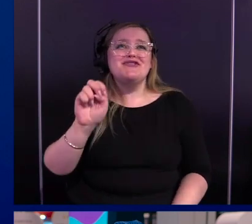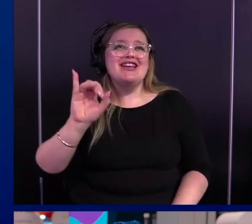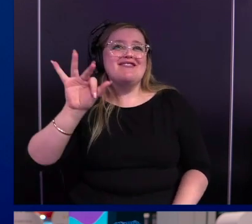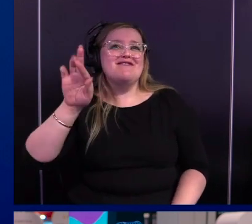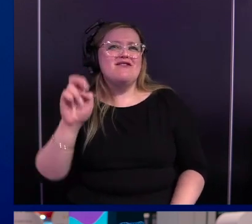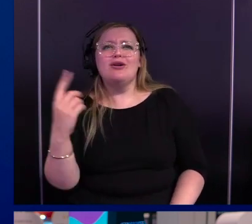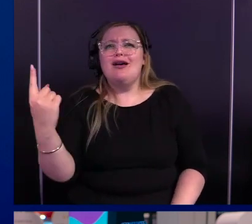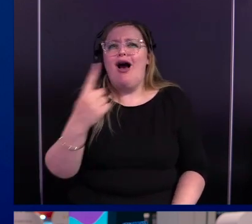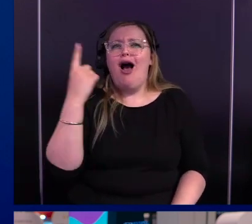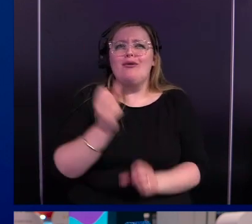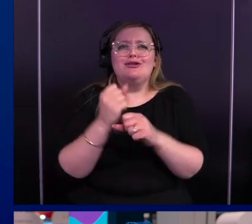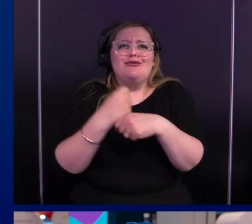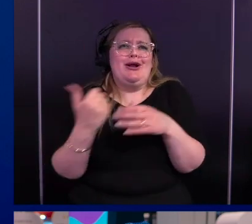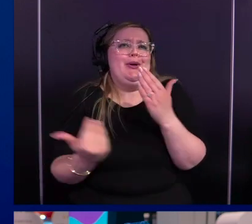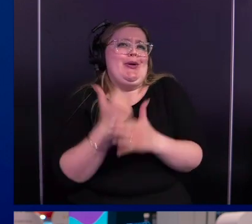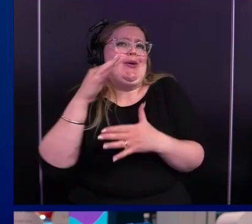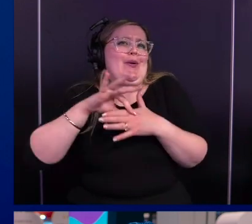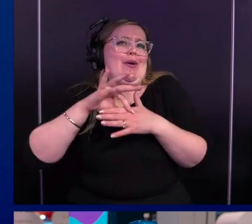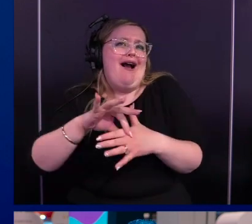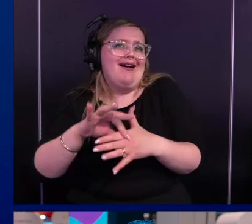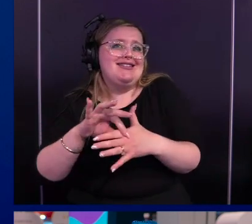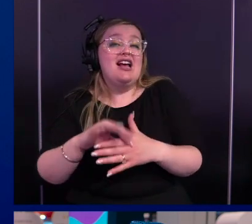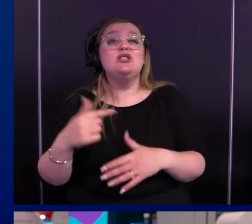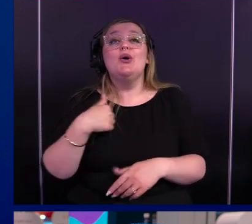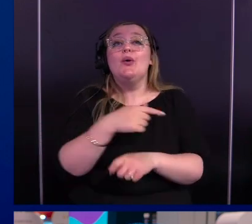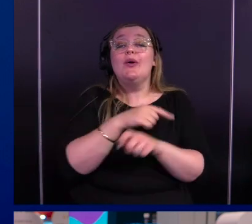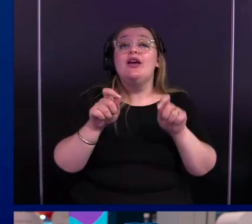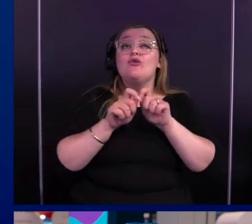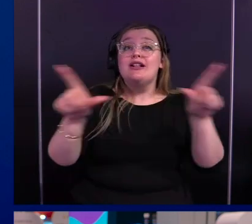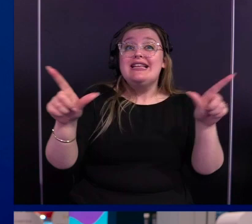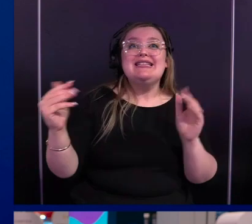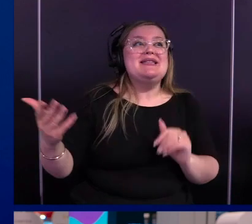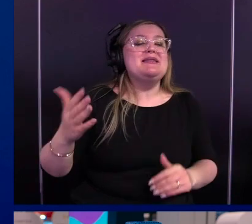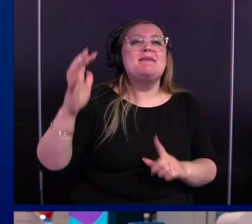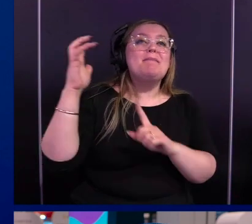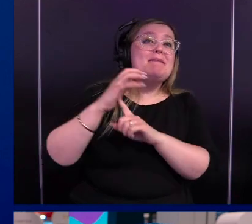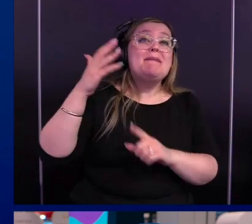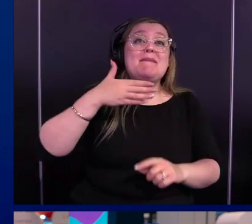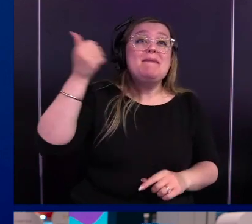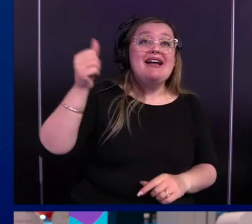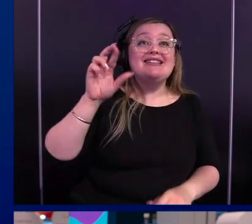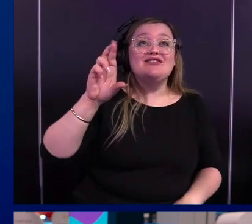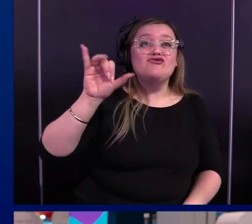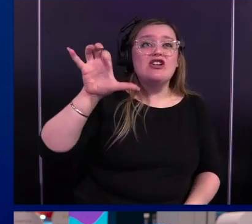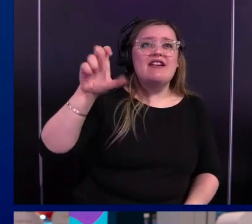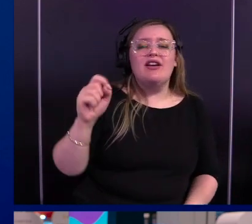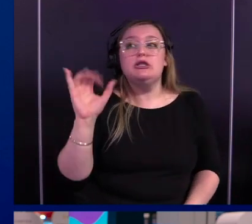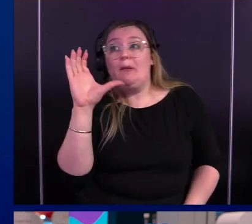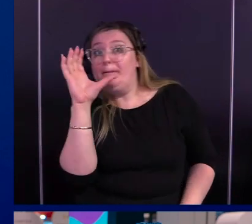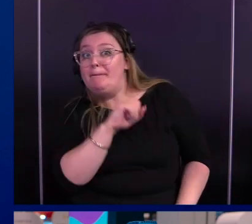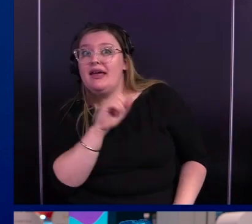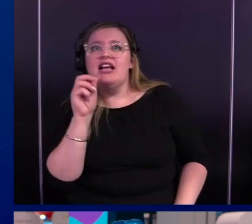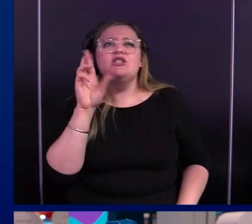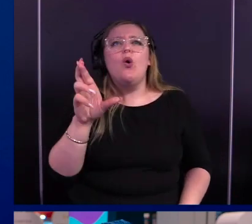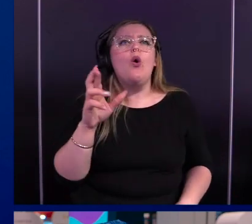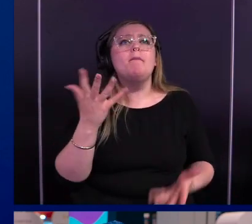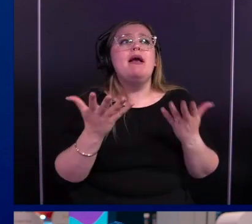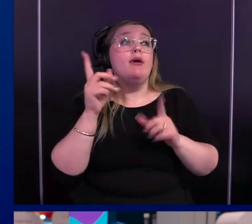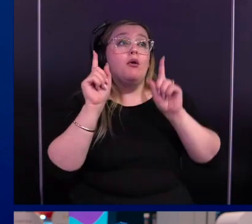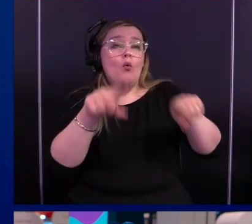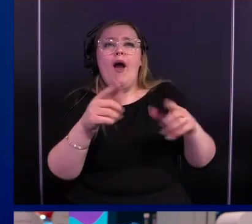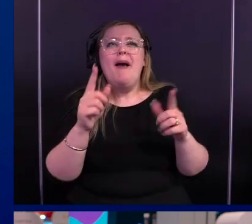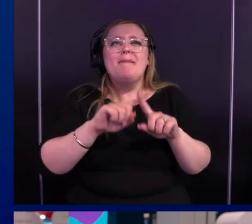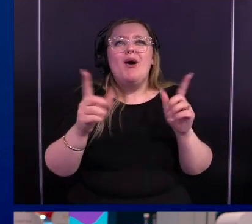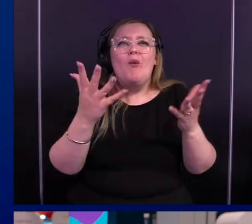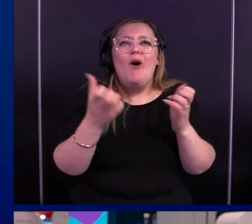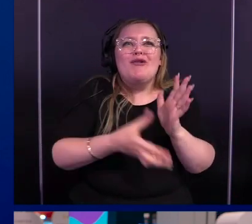content. And so one of the things we've done is we've released what we call the best of reInvent. So if you missed reInvent, or even if you went and you wanted to do stuff over again, there's